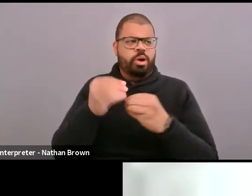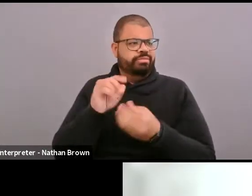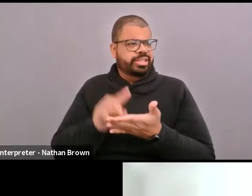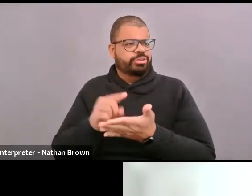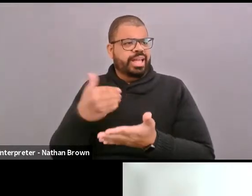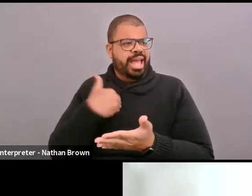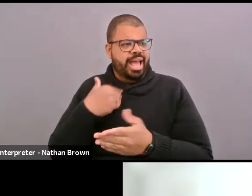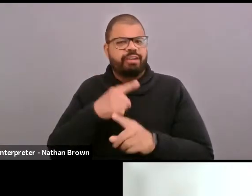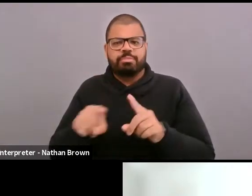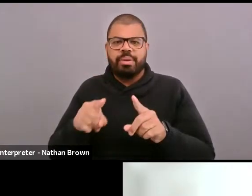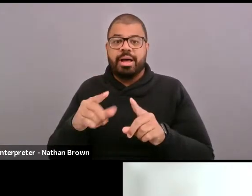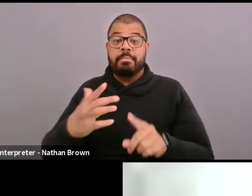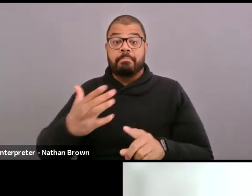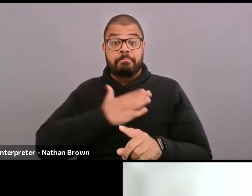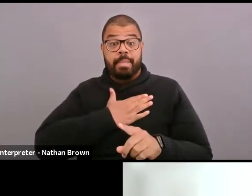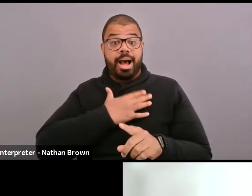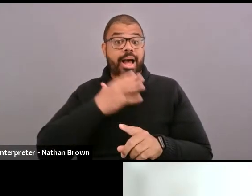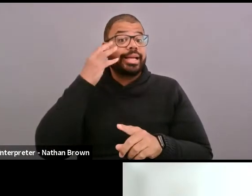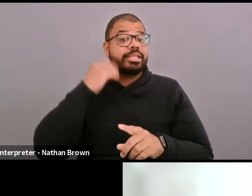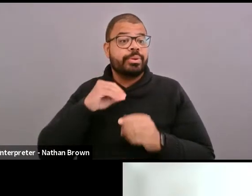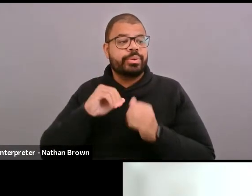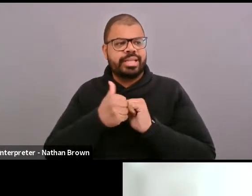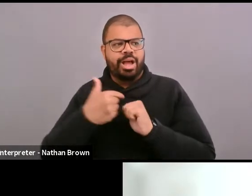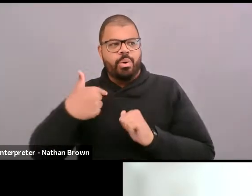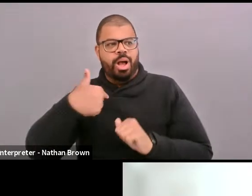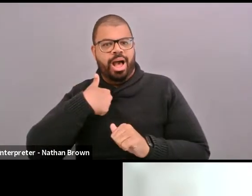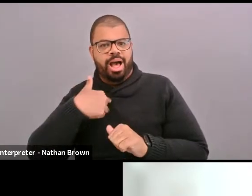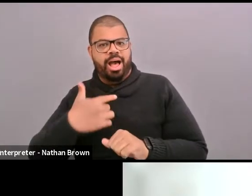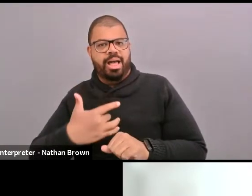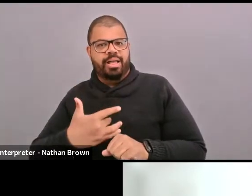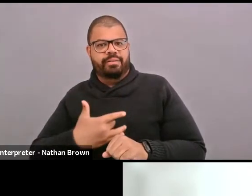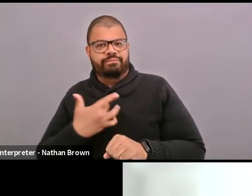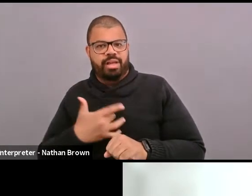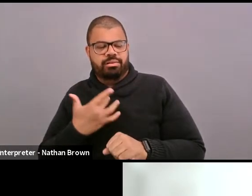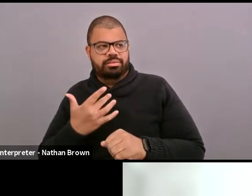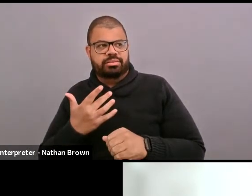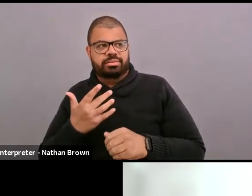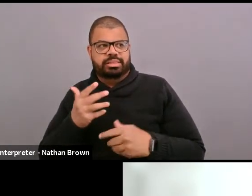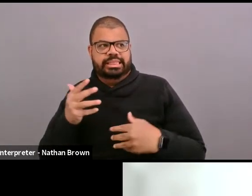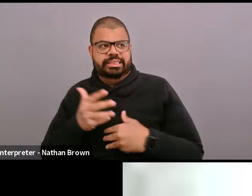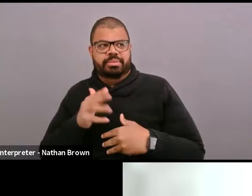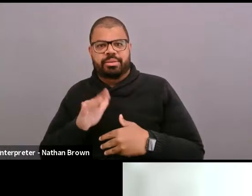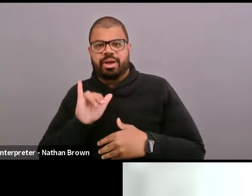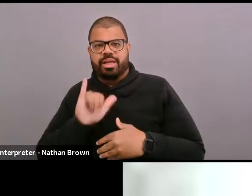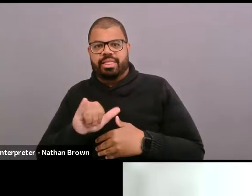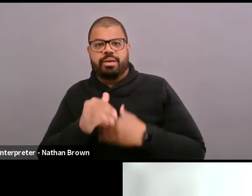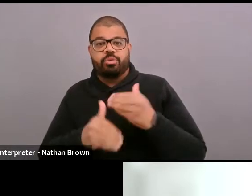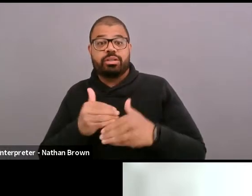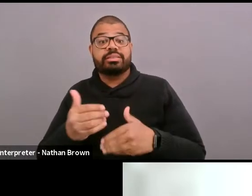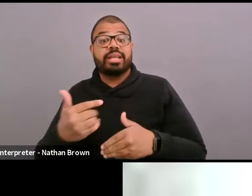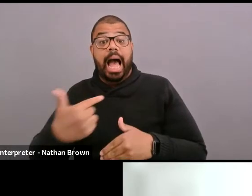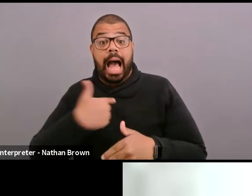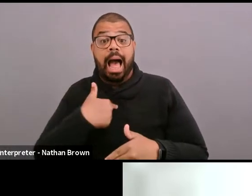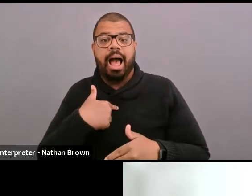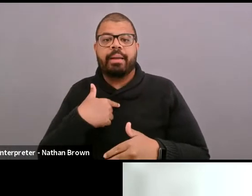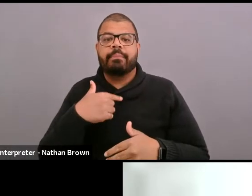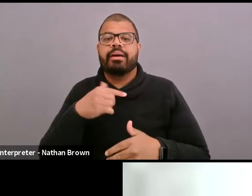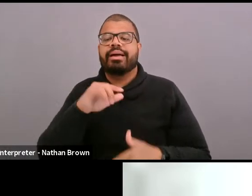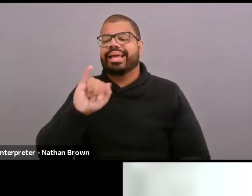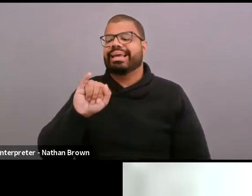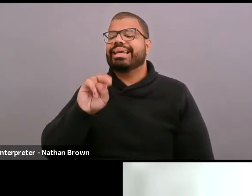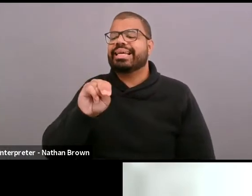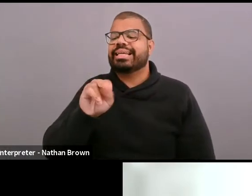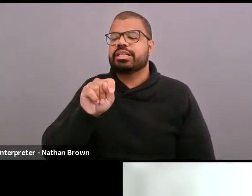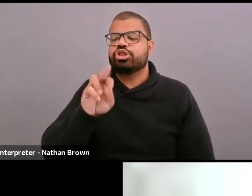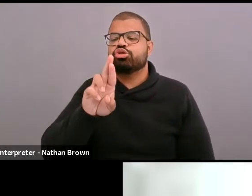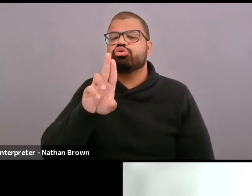my own experience and how I felt intimidated by the process, I'm intrusive when it comes to my students. I'll